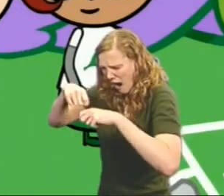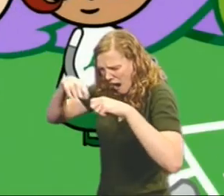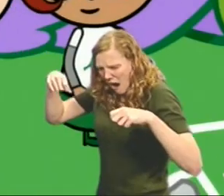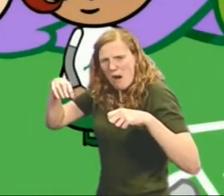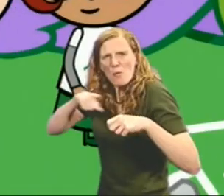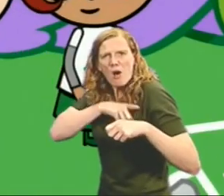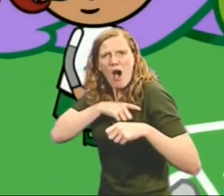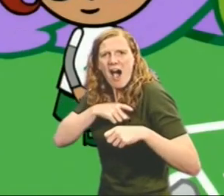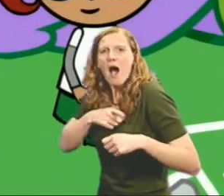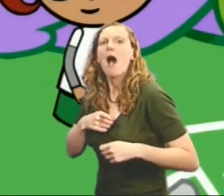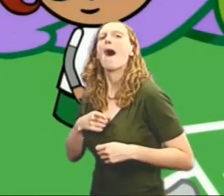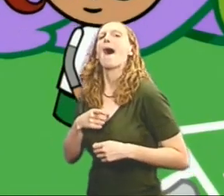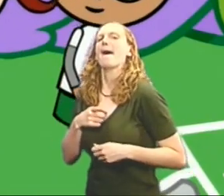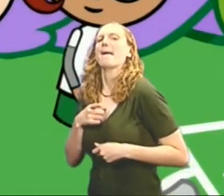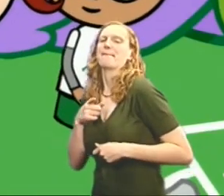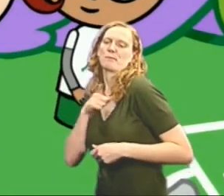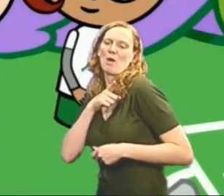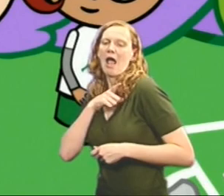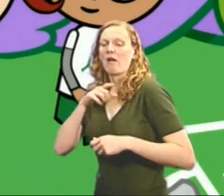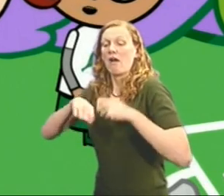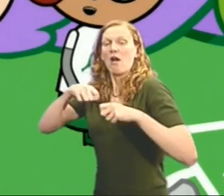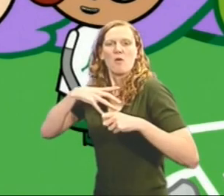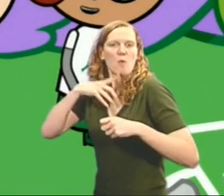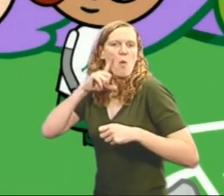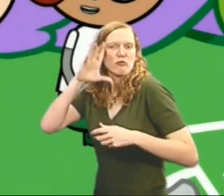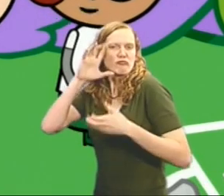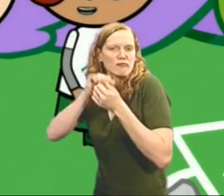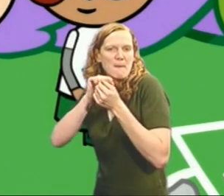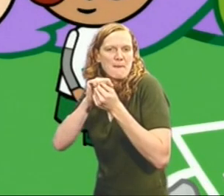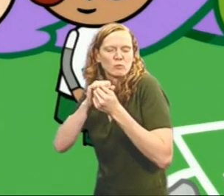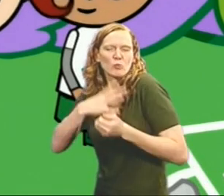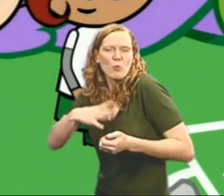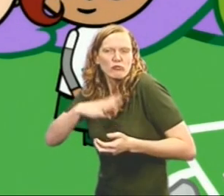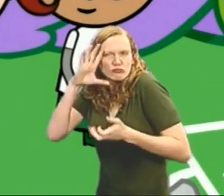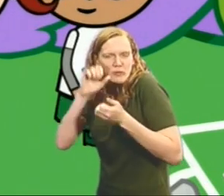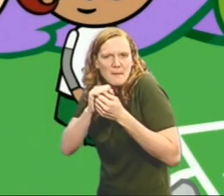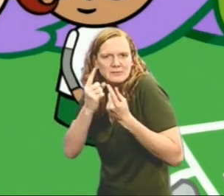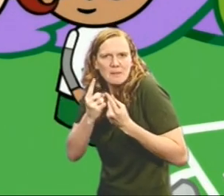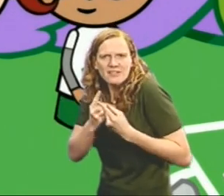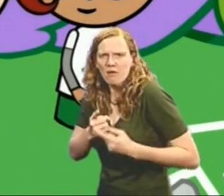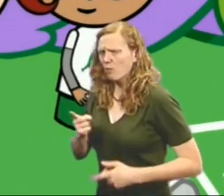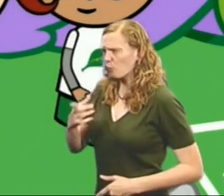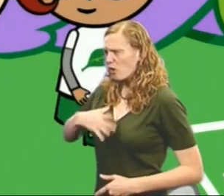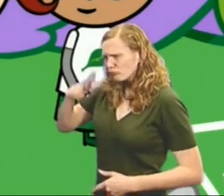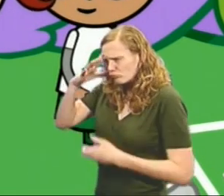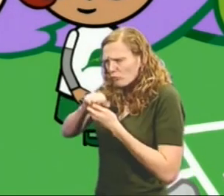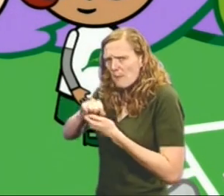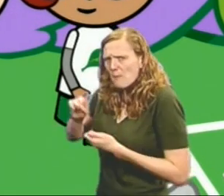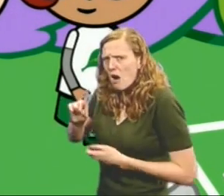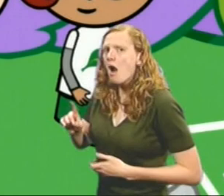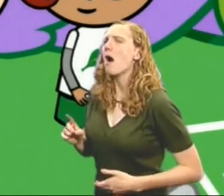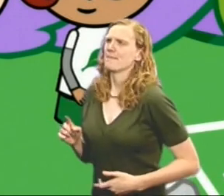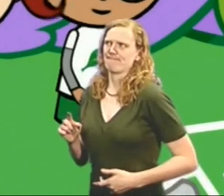handkerchief? I always do that when I want to remember something. What do you want to remember? I don't know. I've